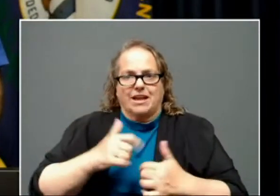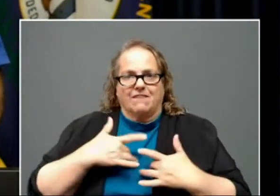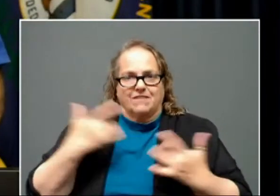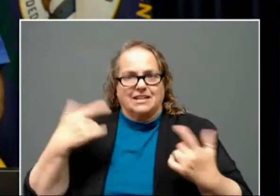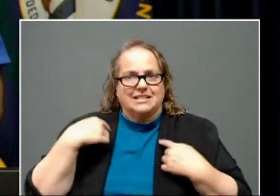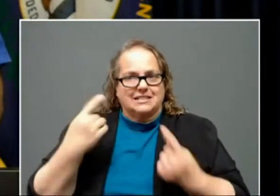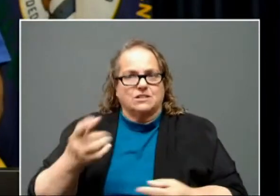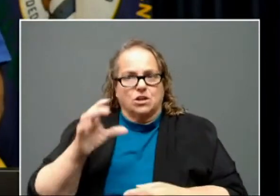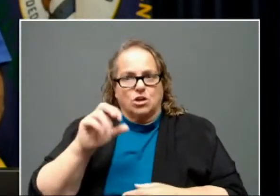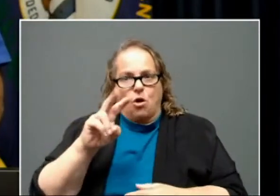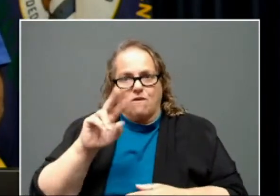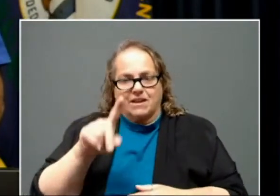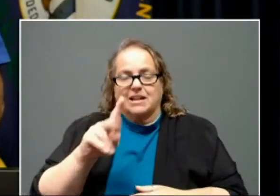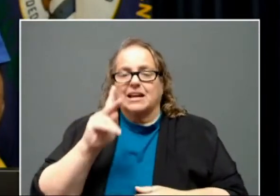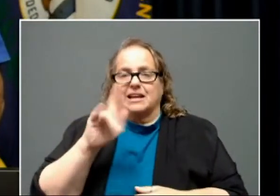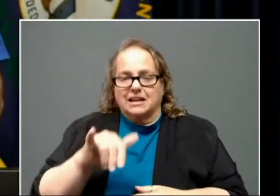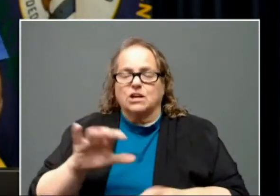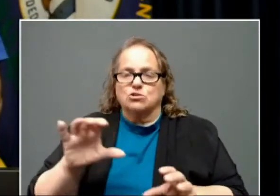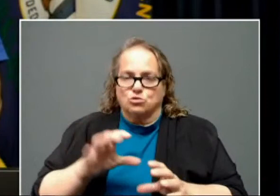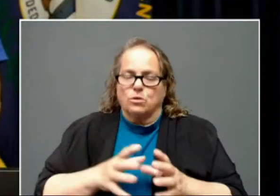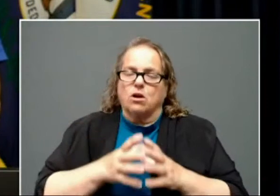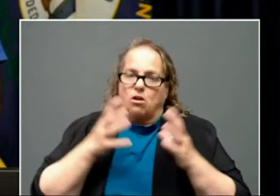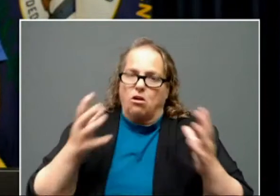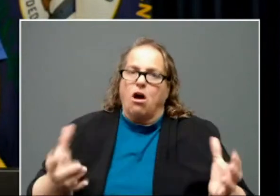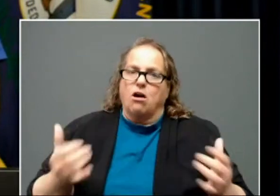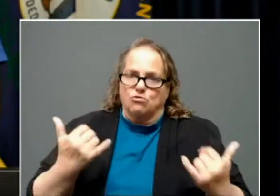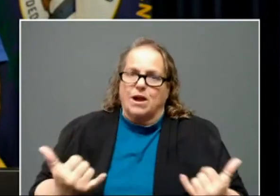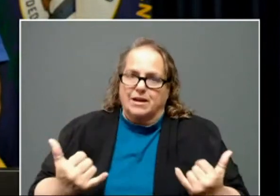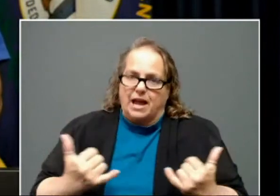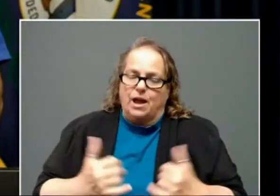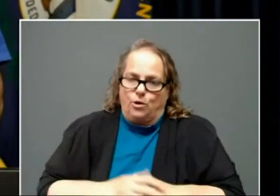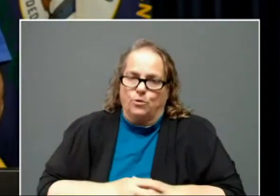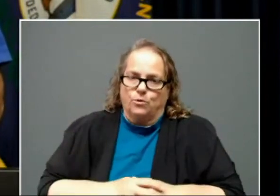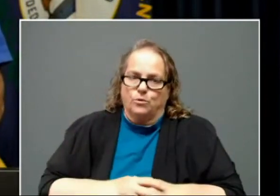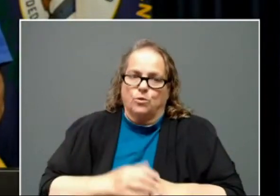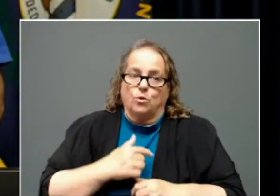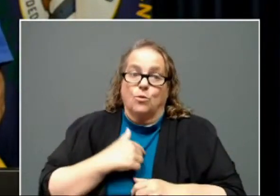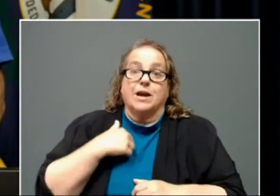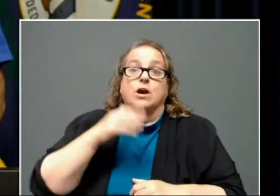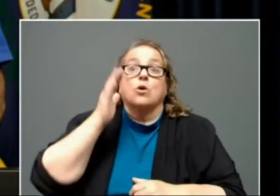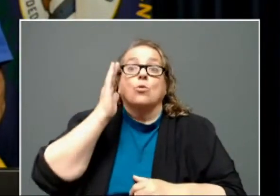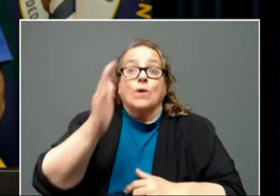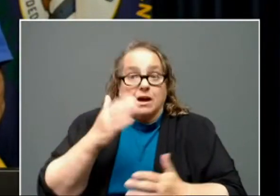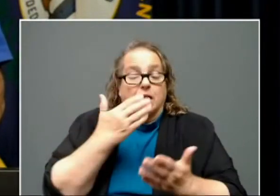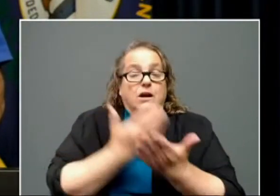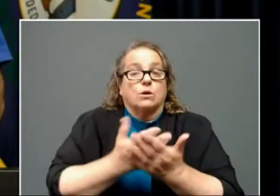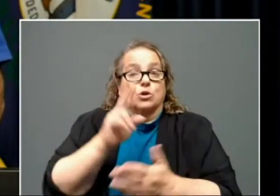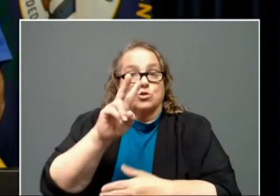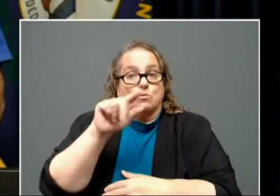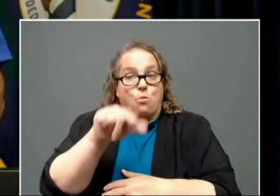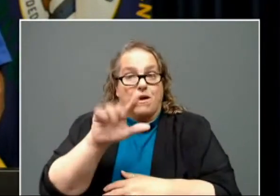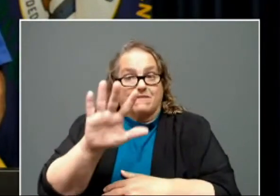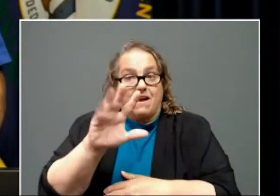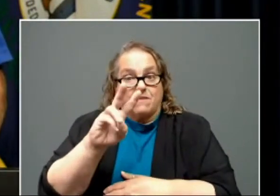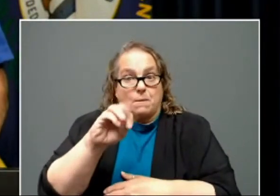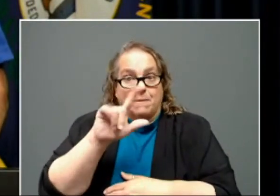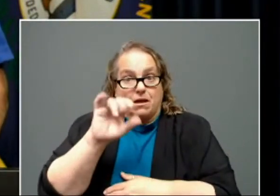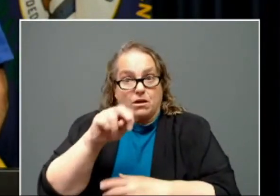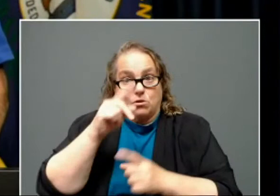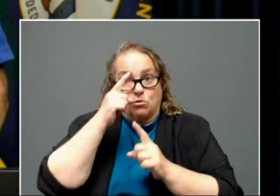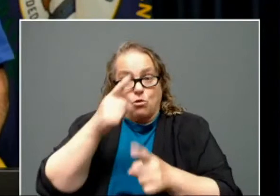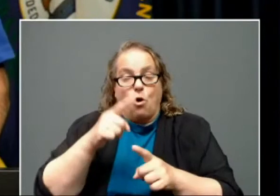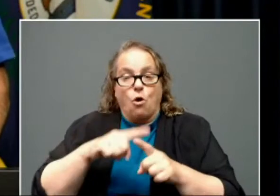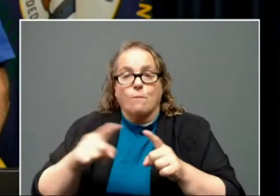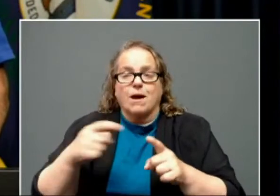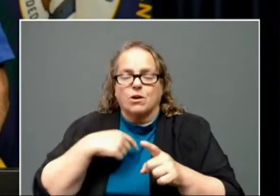is doing a whole lot. We are going to eventually hit that 2.5 million goal, but we'll be able to do